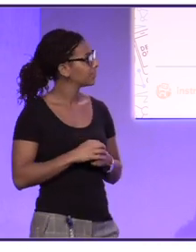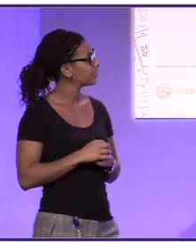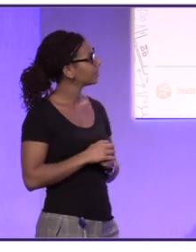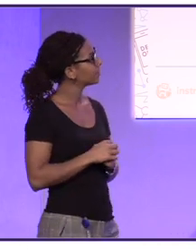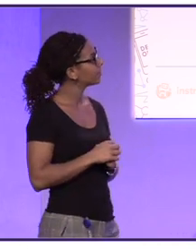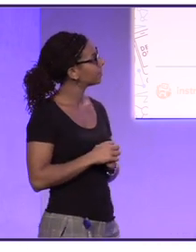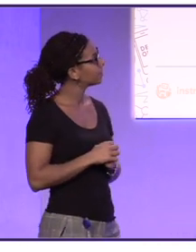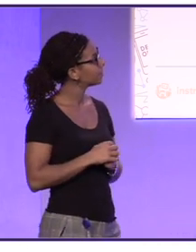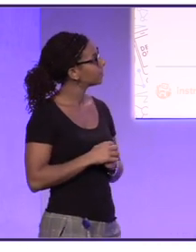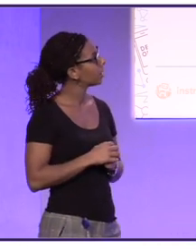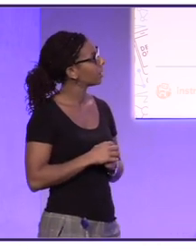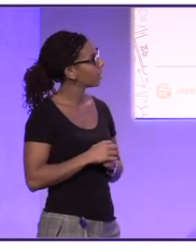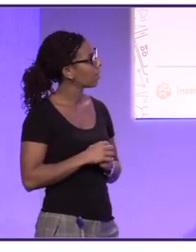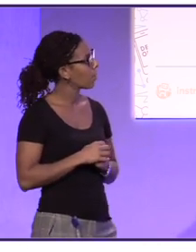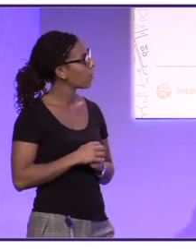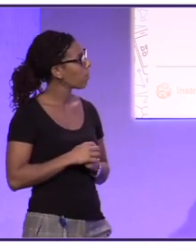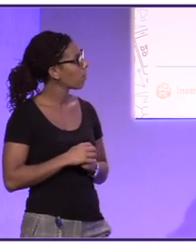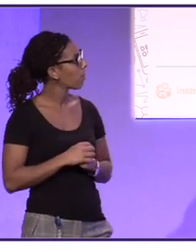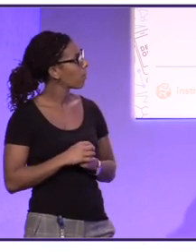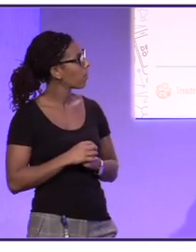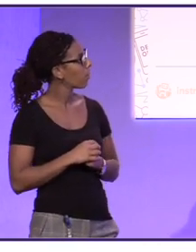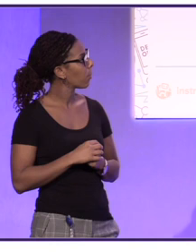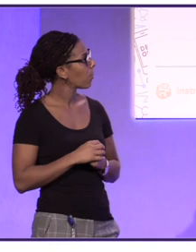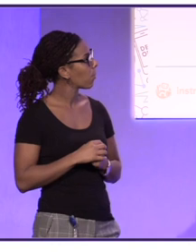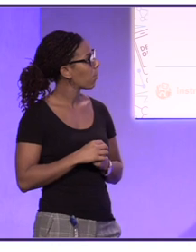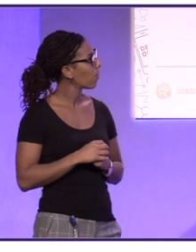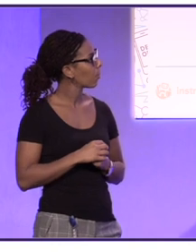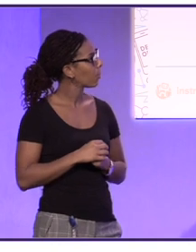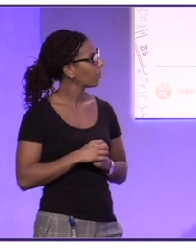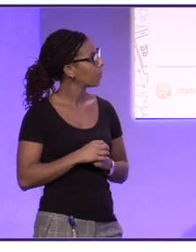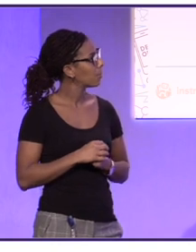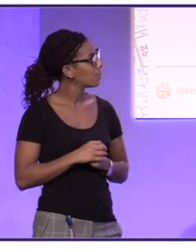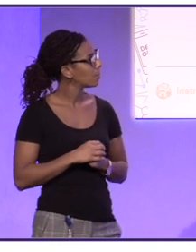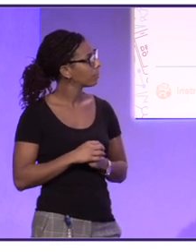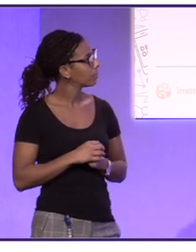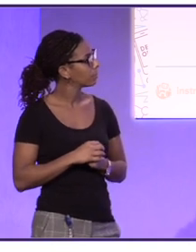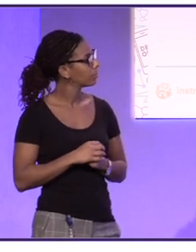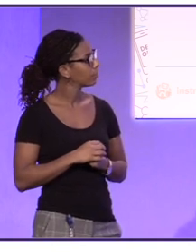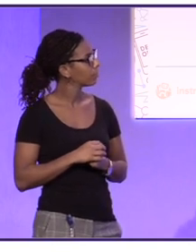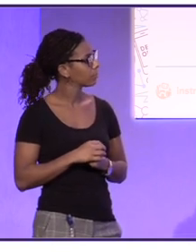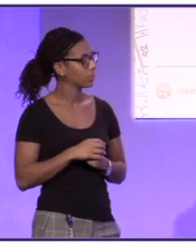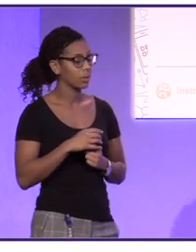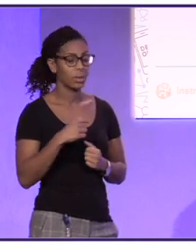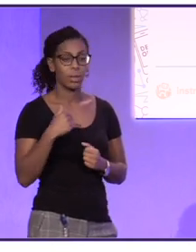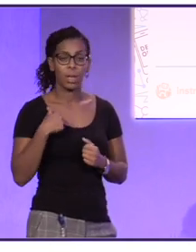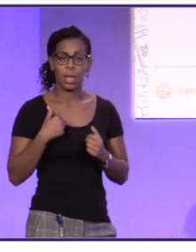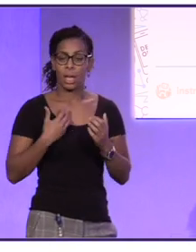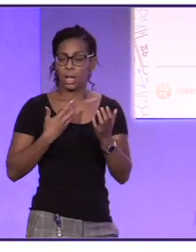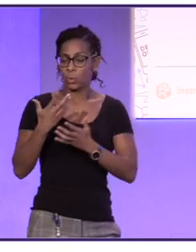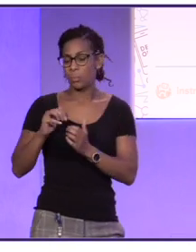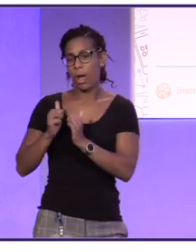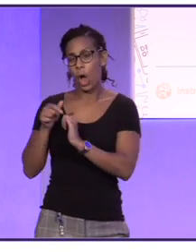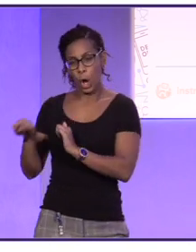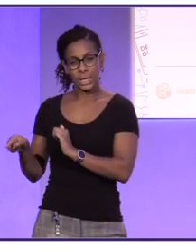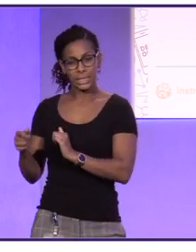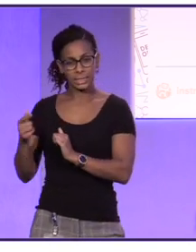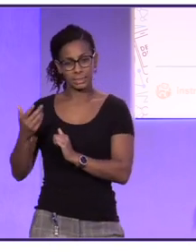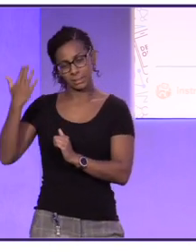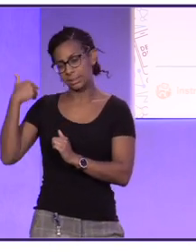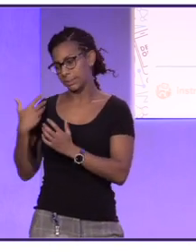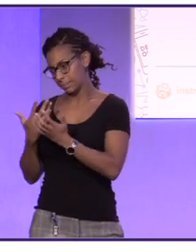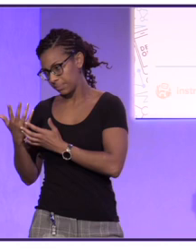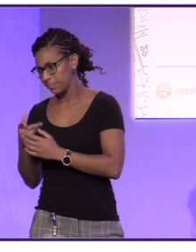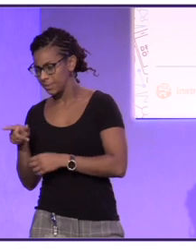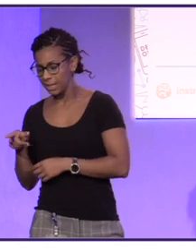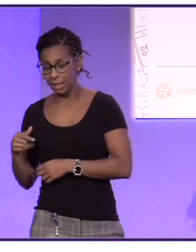I spoke to some ex-colleagues of mine a couple of months ago about the calls that they'd received. And I feel a